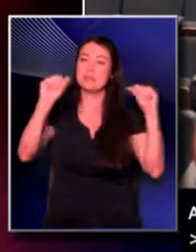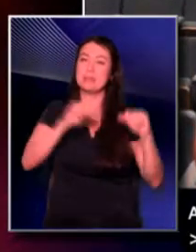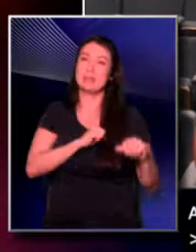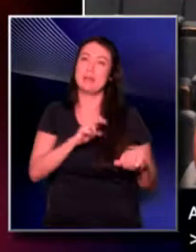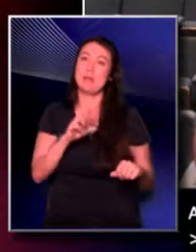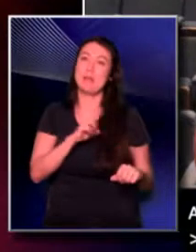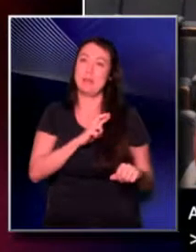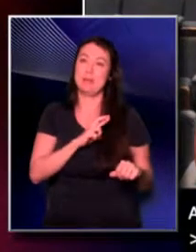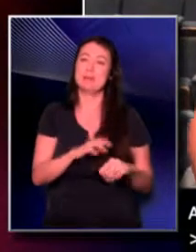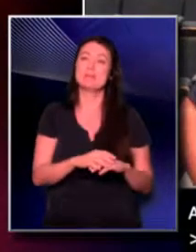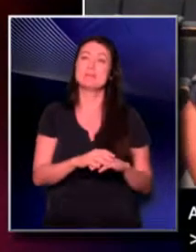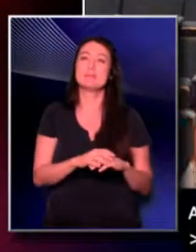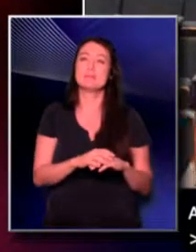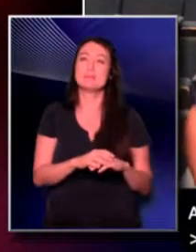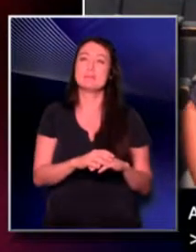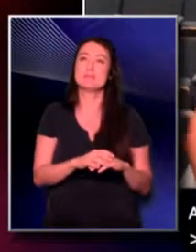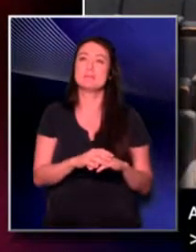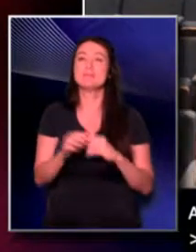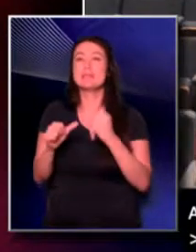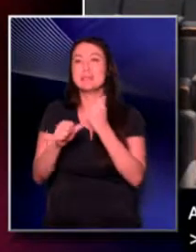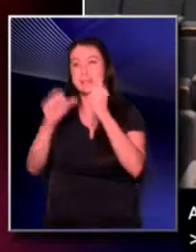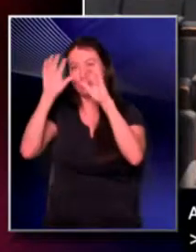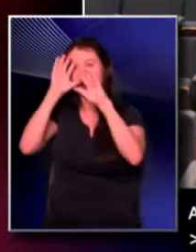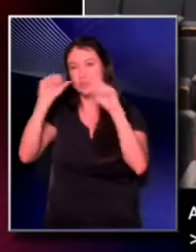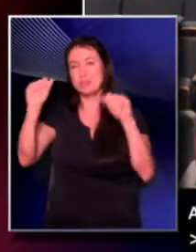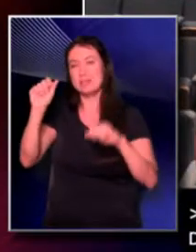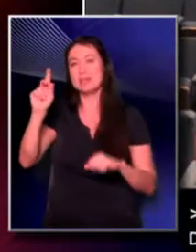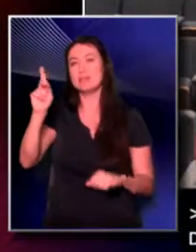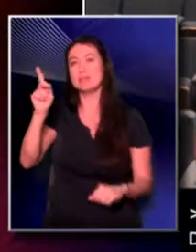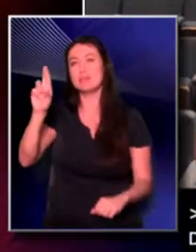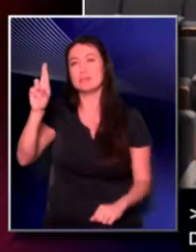Reichman, Assistant Superintendent Rex.